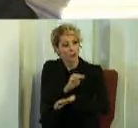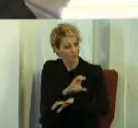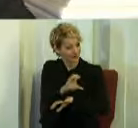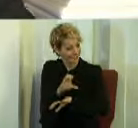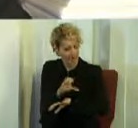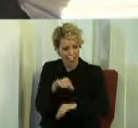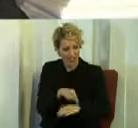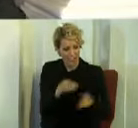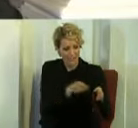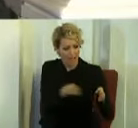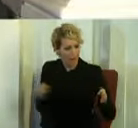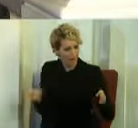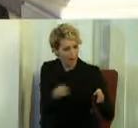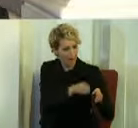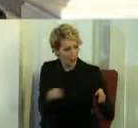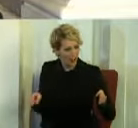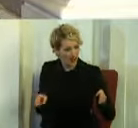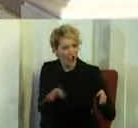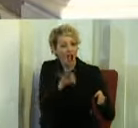period